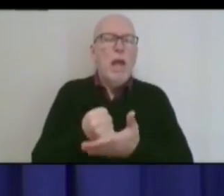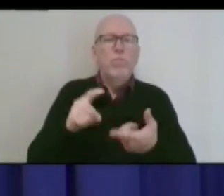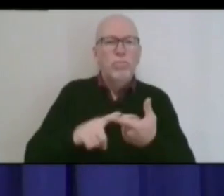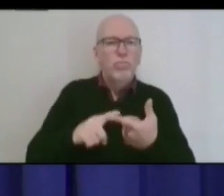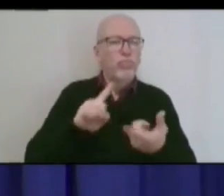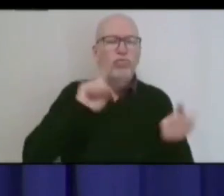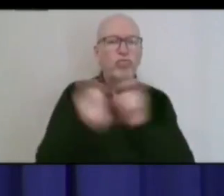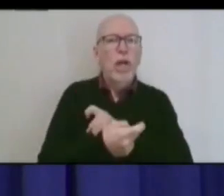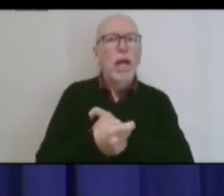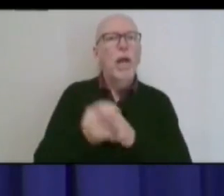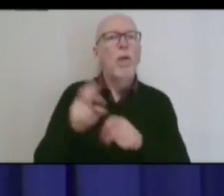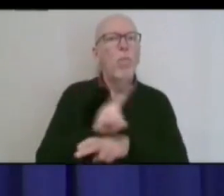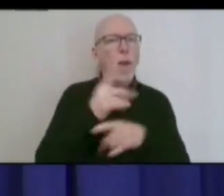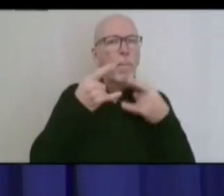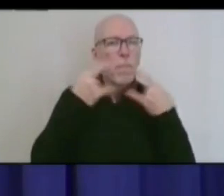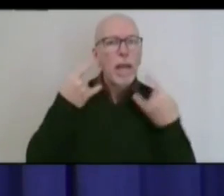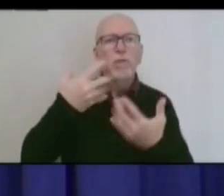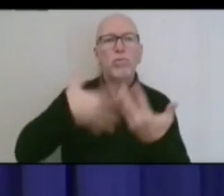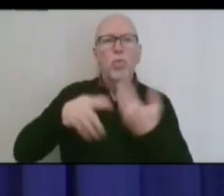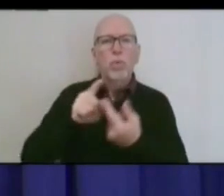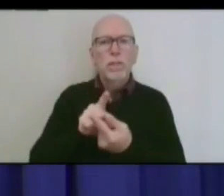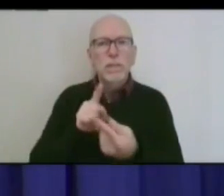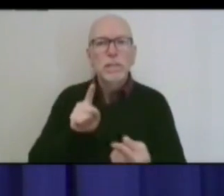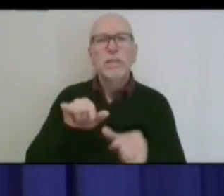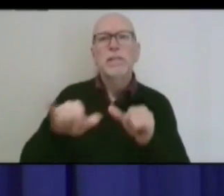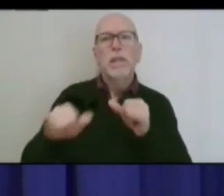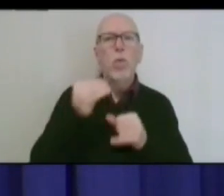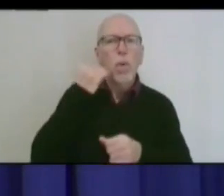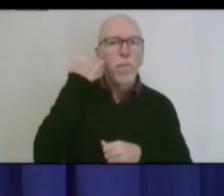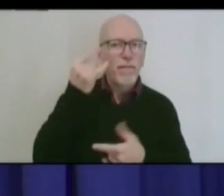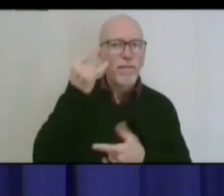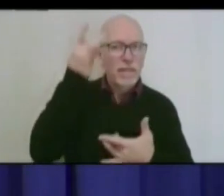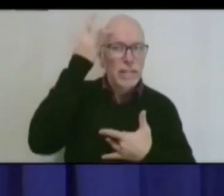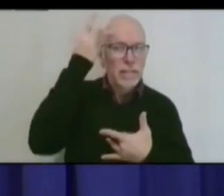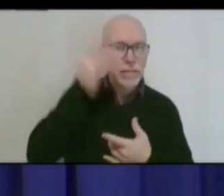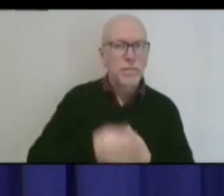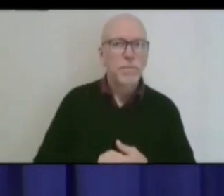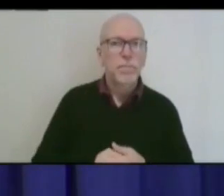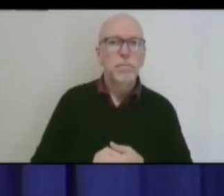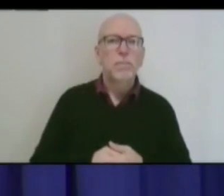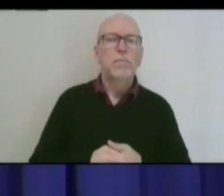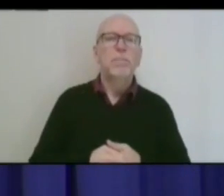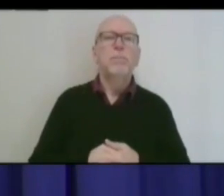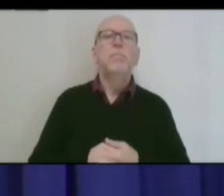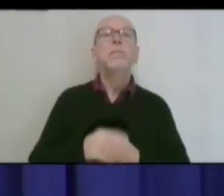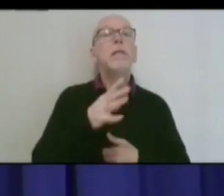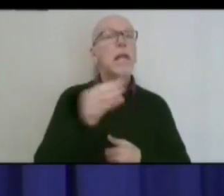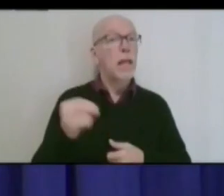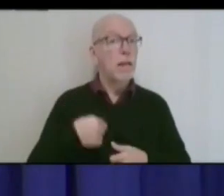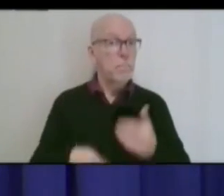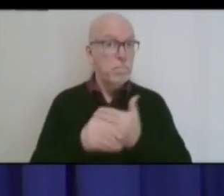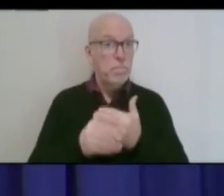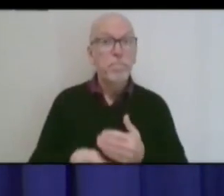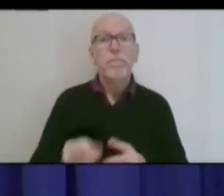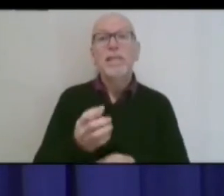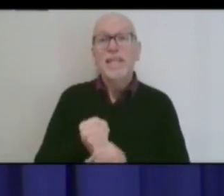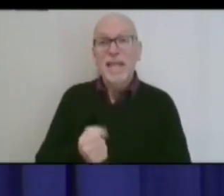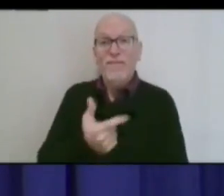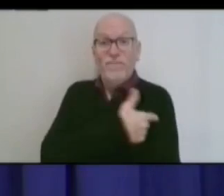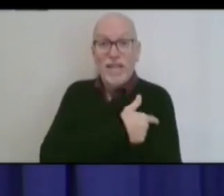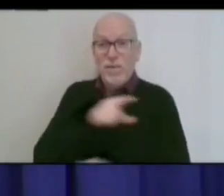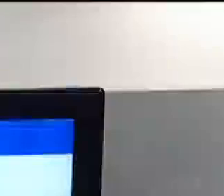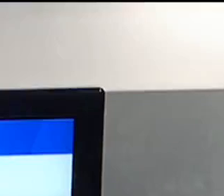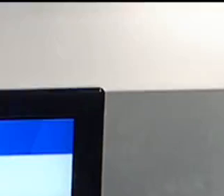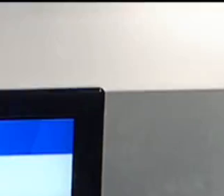mask, practicing social distancing, and staying home if you're sick. And I'm going to add, get the vaccine now when it's